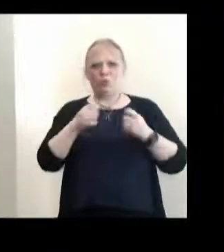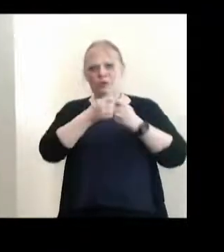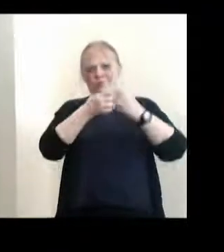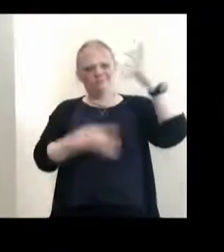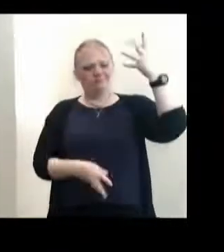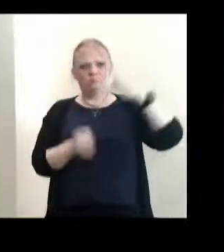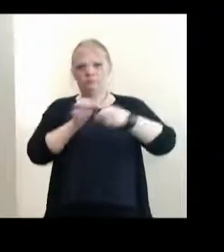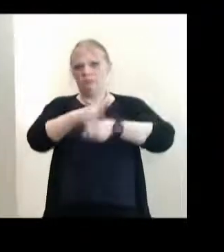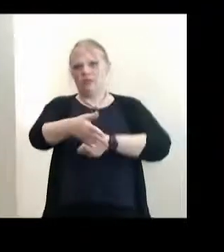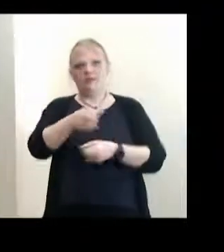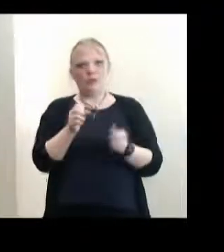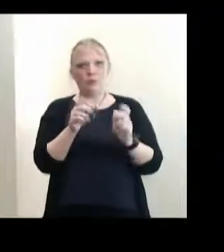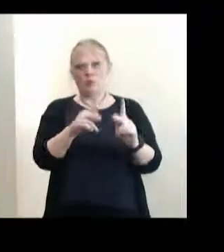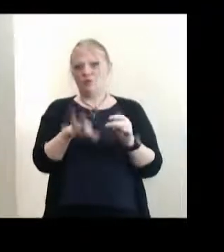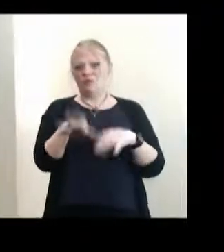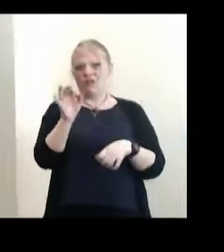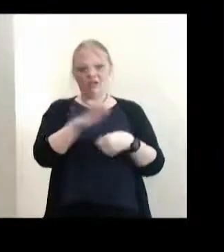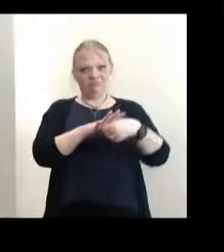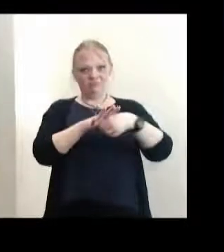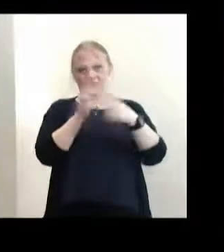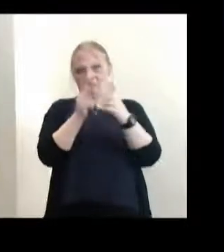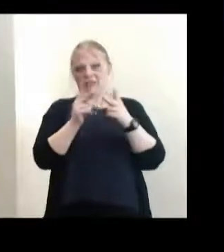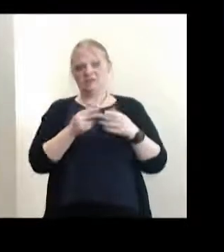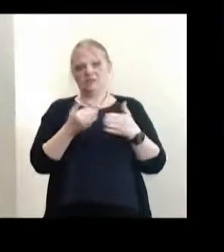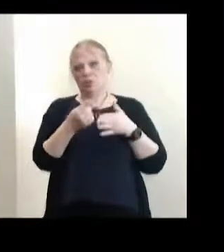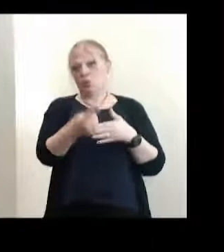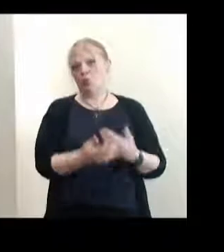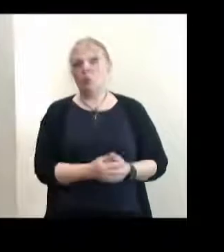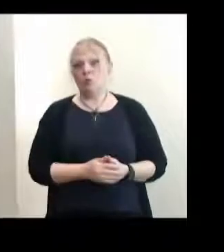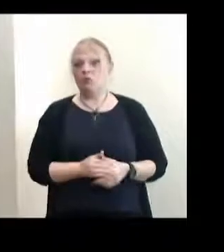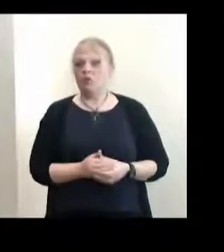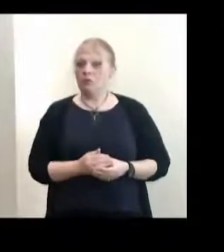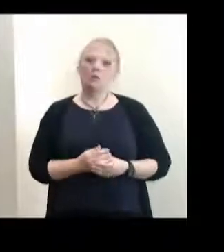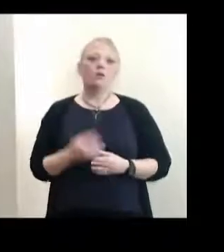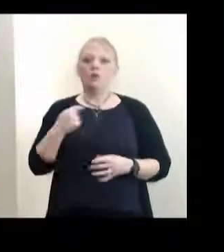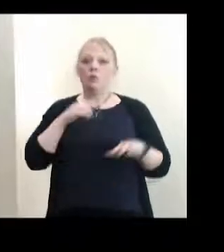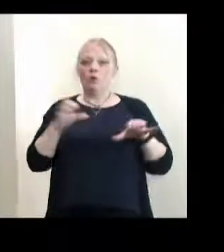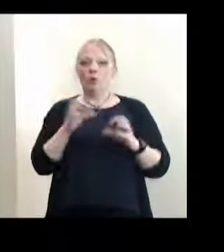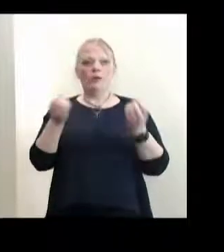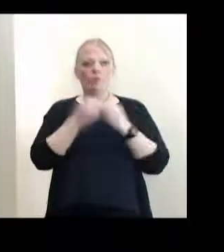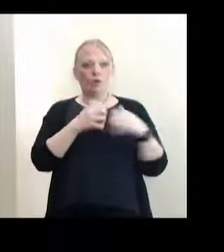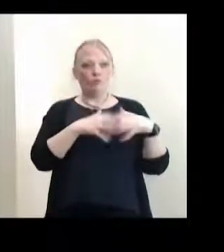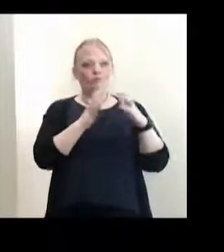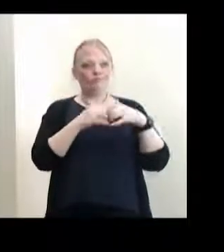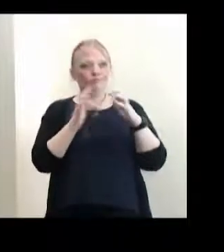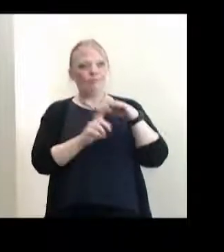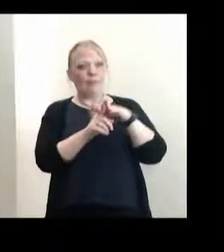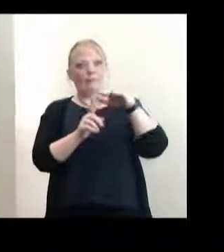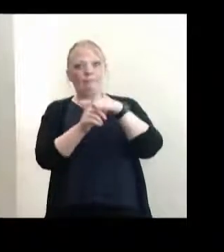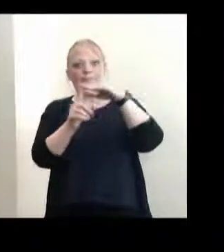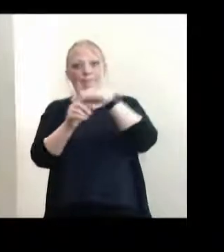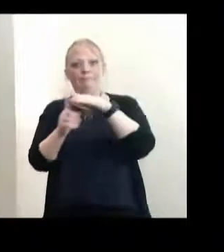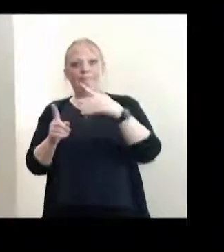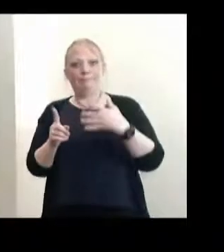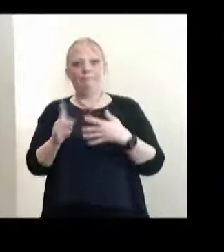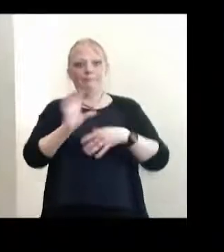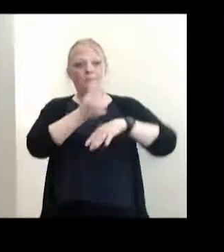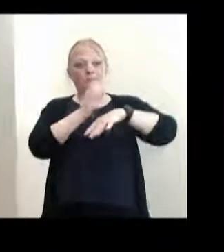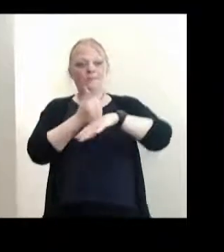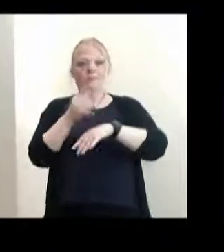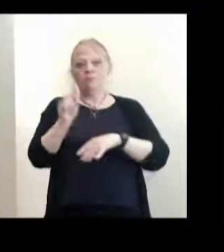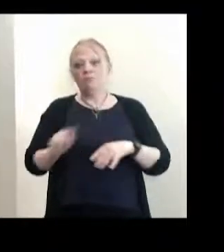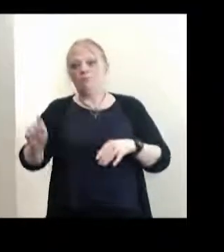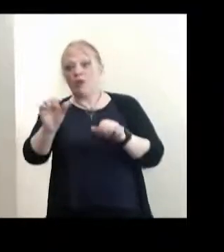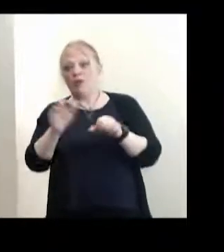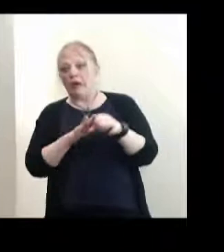of opportunities to find a site near you. We are doing more pop-up sites across different areas of the county. We'll be coming to other areas we hadn't